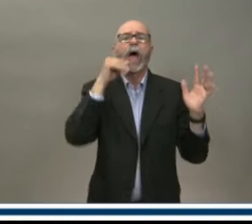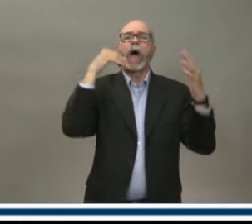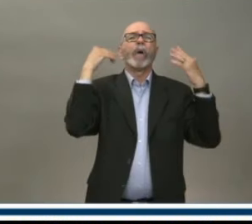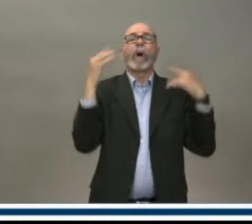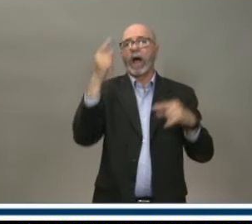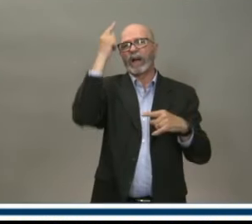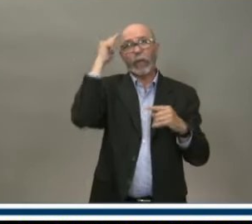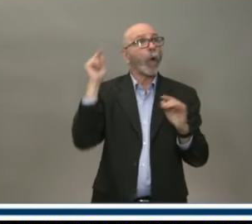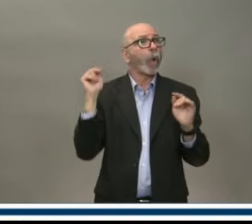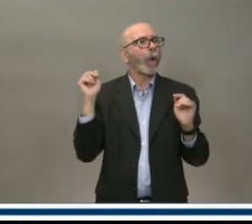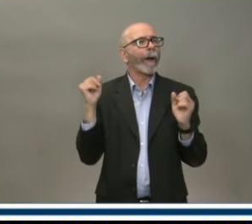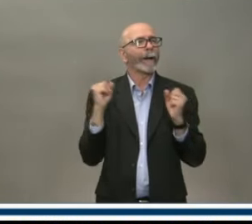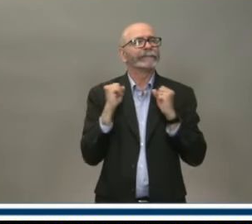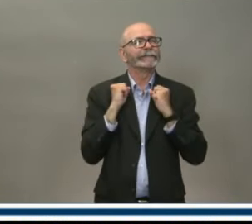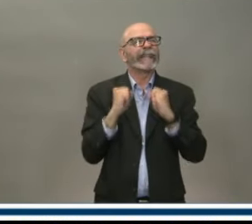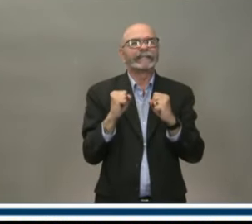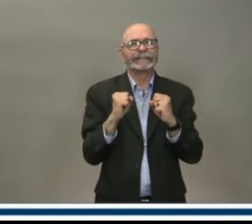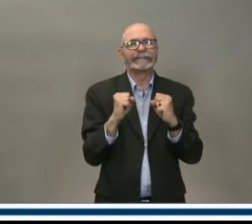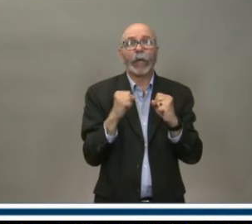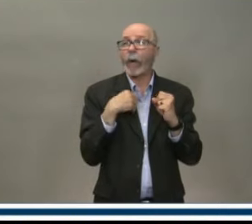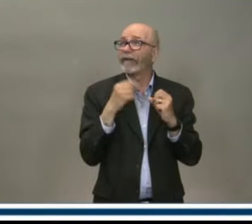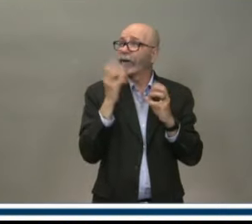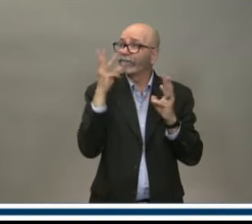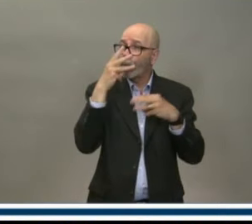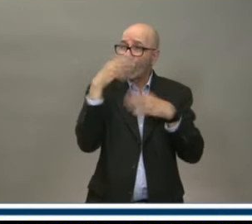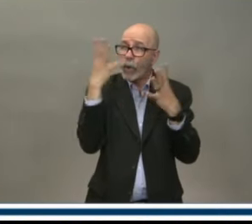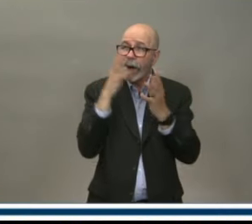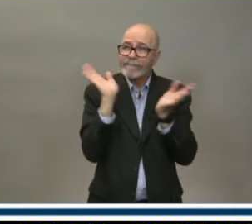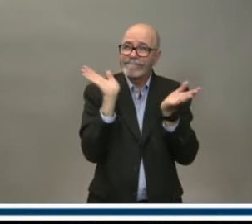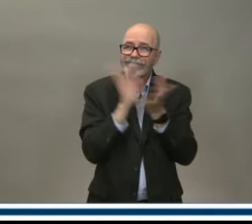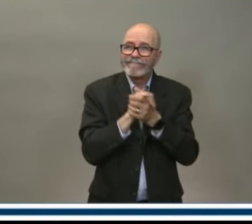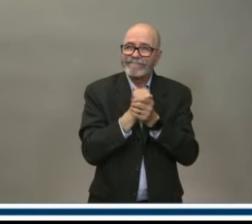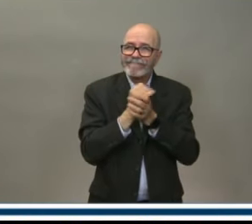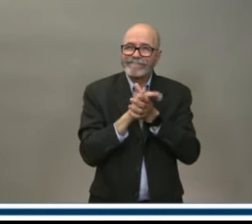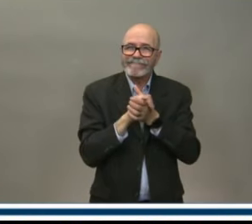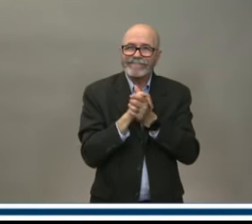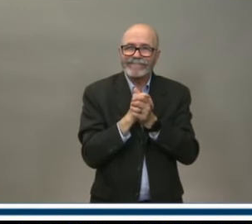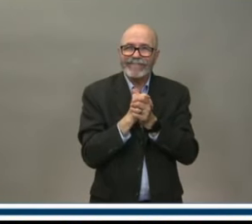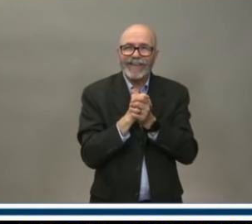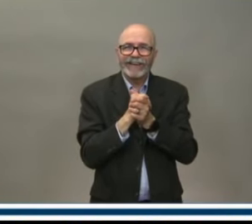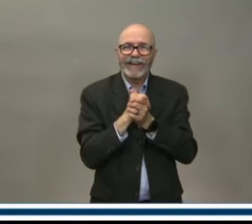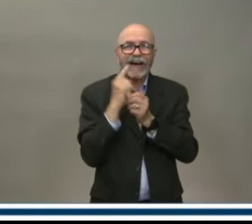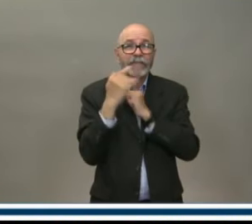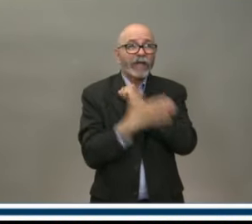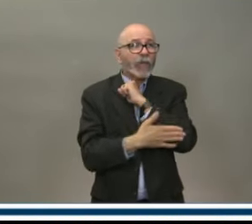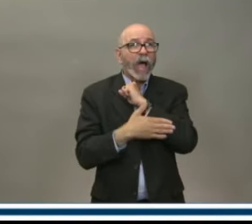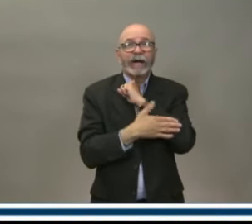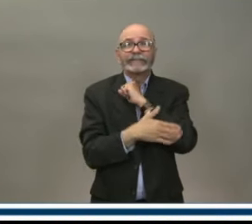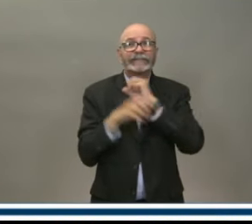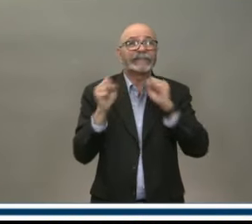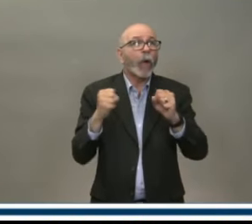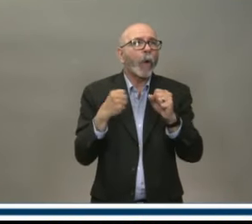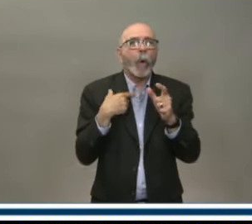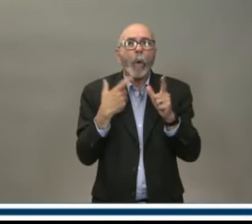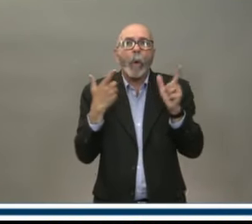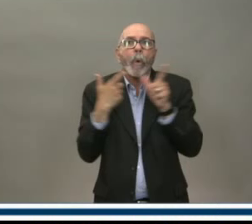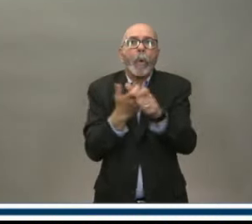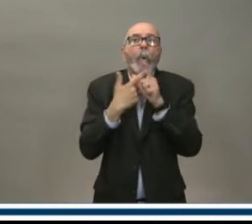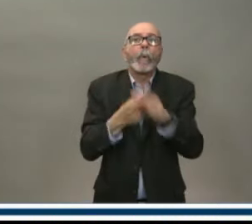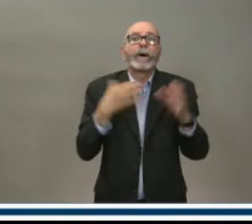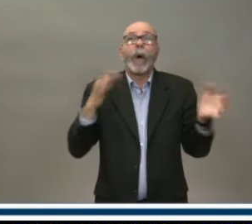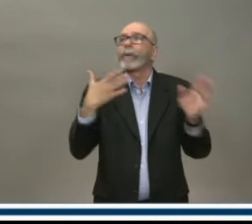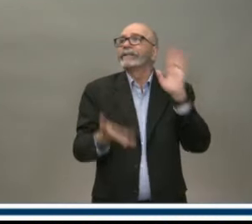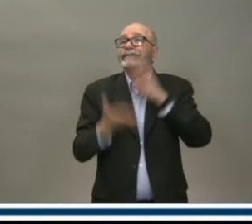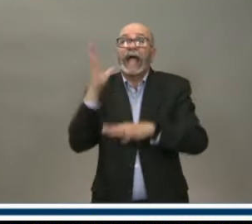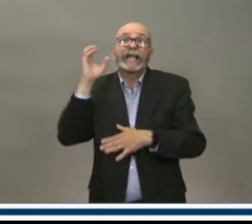we don't have to be as concerned about COVID-19 outside in the more rural areas of Nova Scotia or up in Cape Breton. We